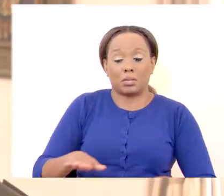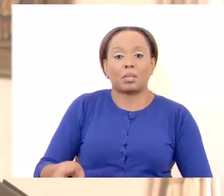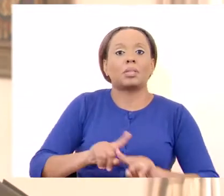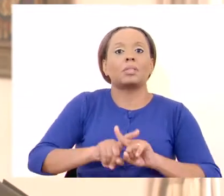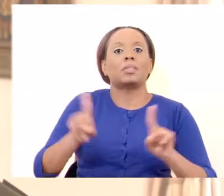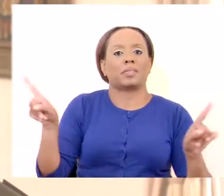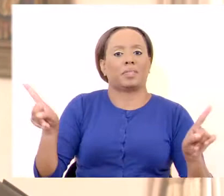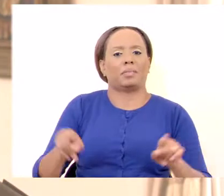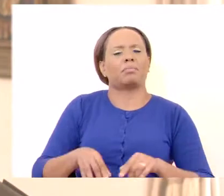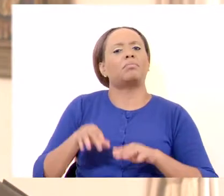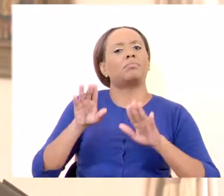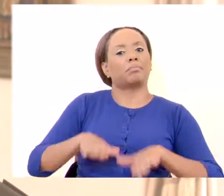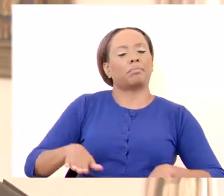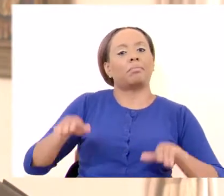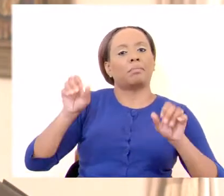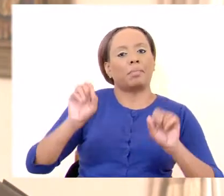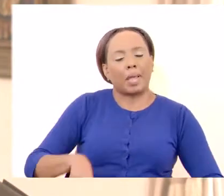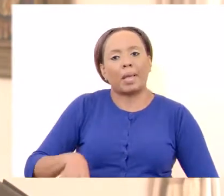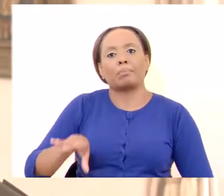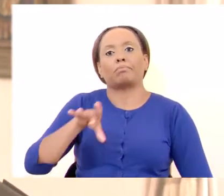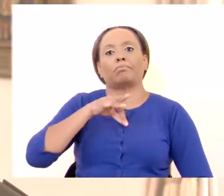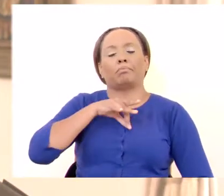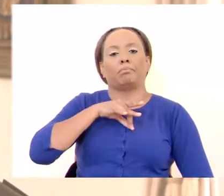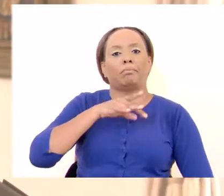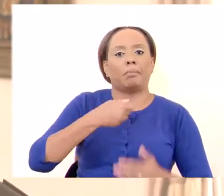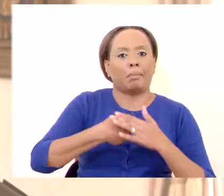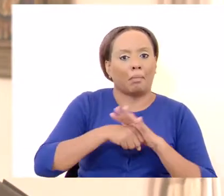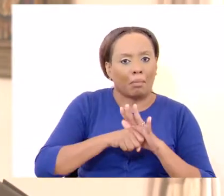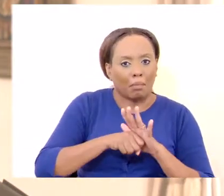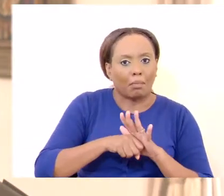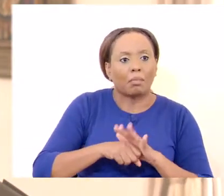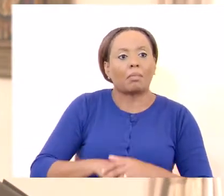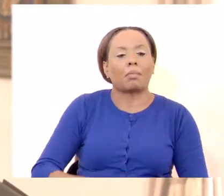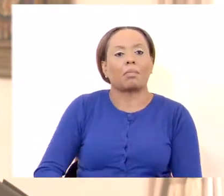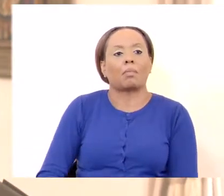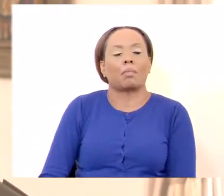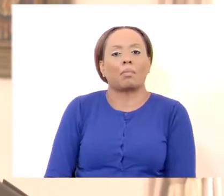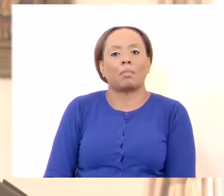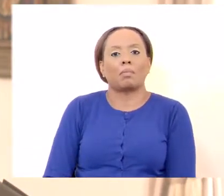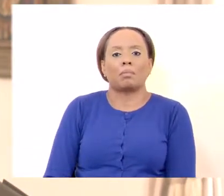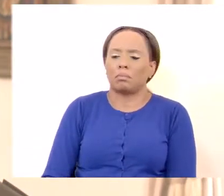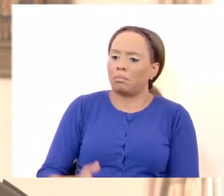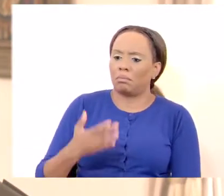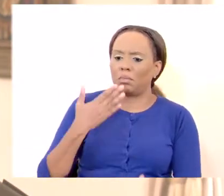can acquire the COVID infection. They deal with it really well,